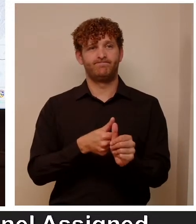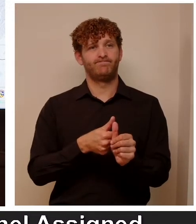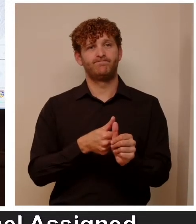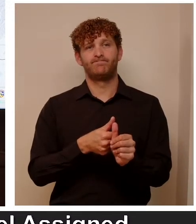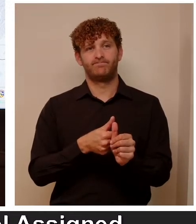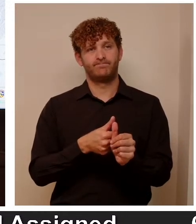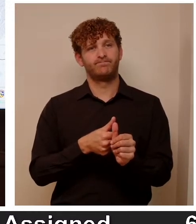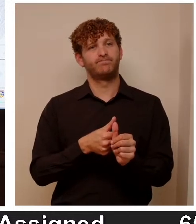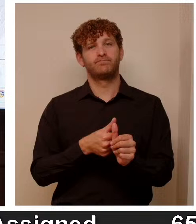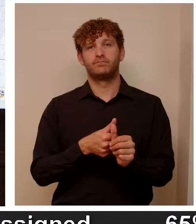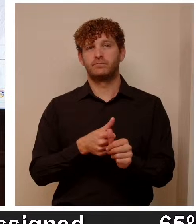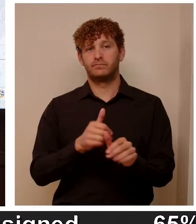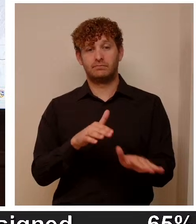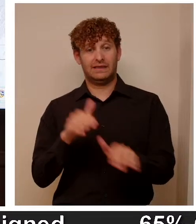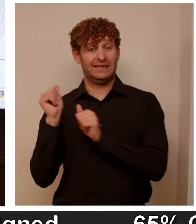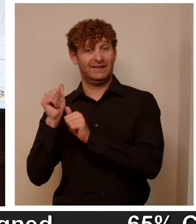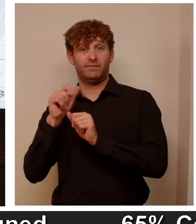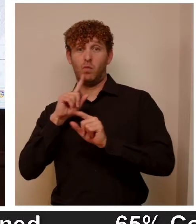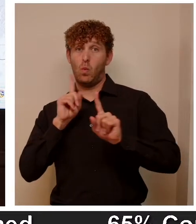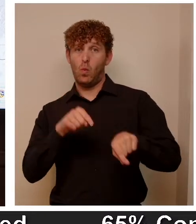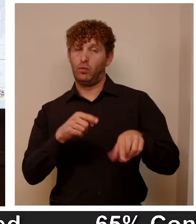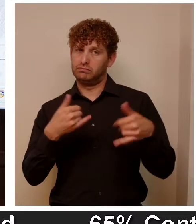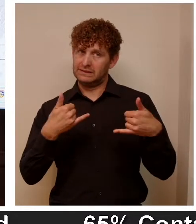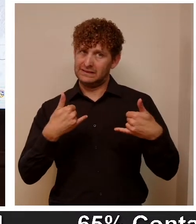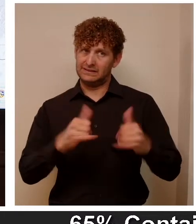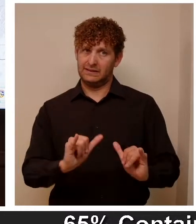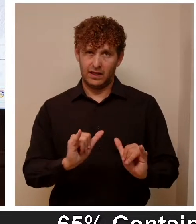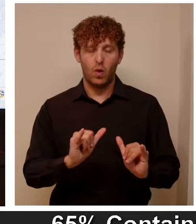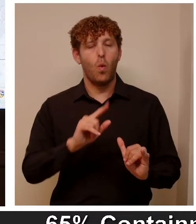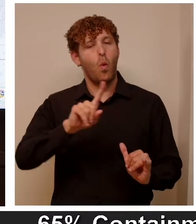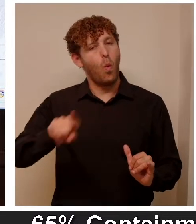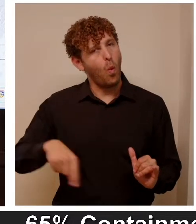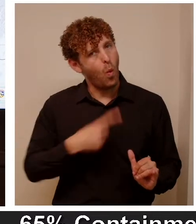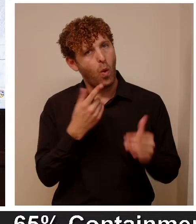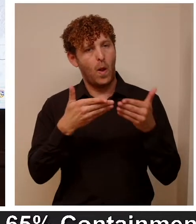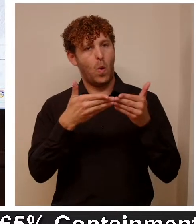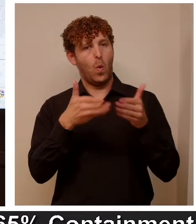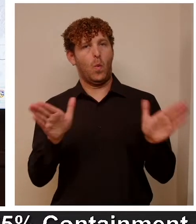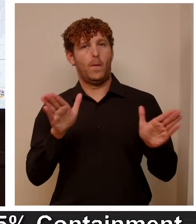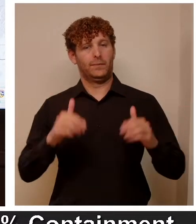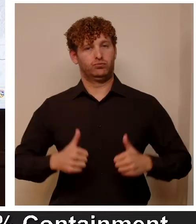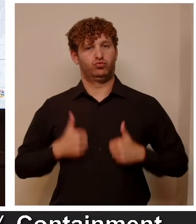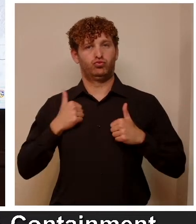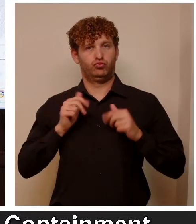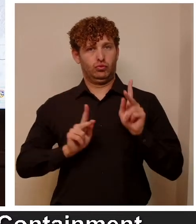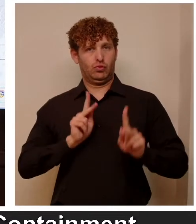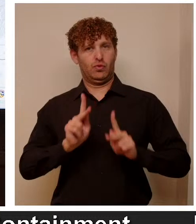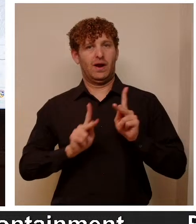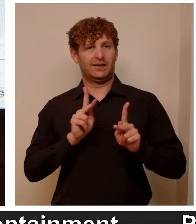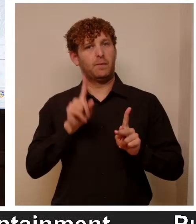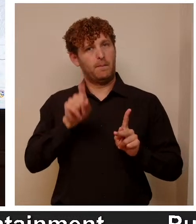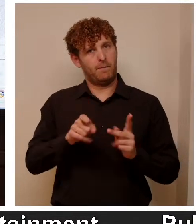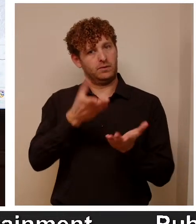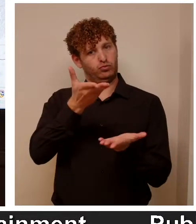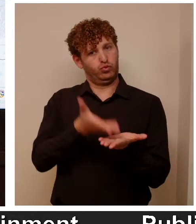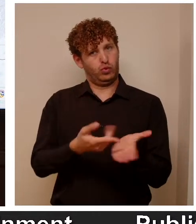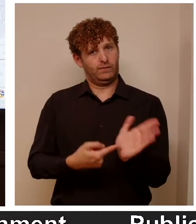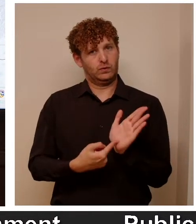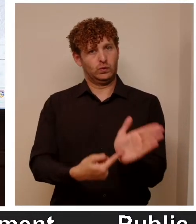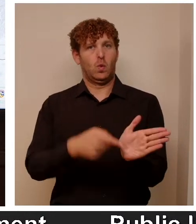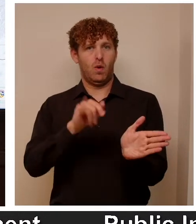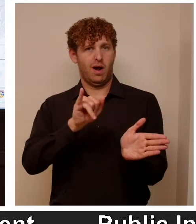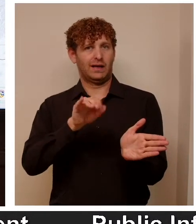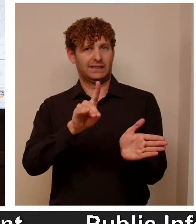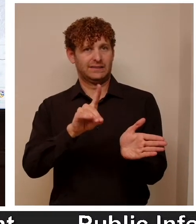soft opening. We're only allowing residents in. They have to show their ID, and they are not to be walking around past